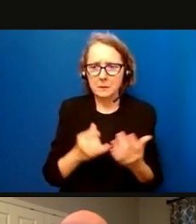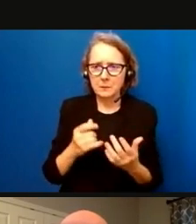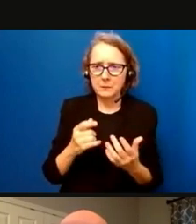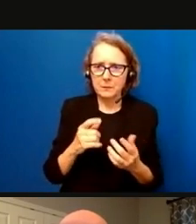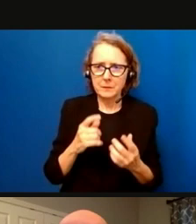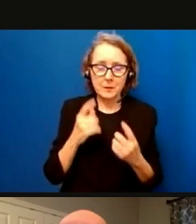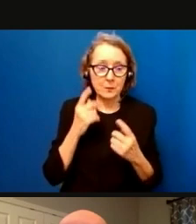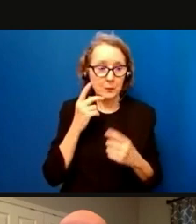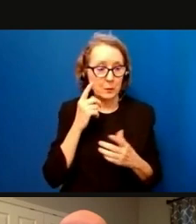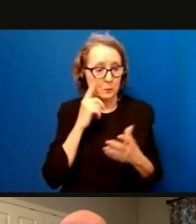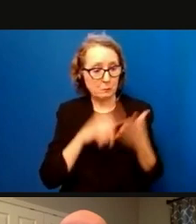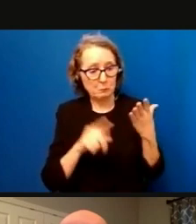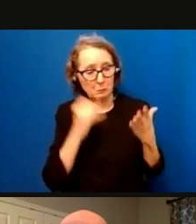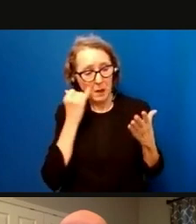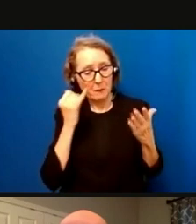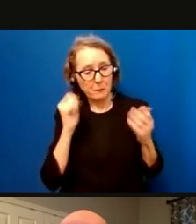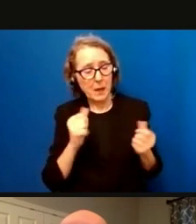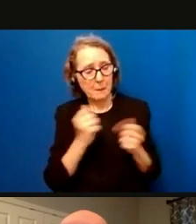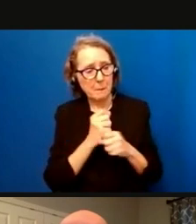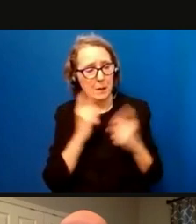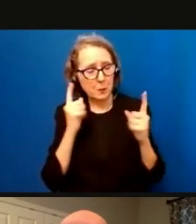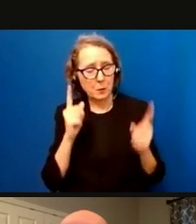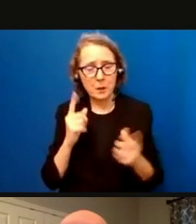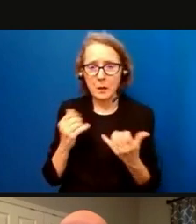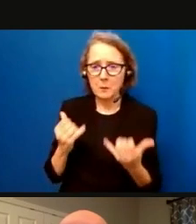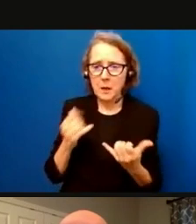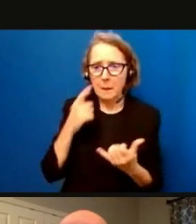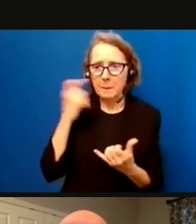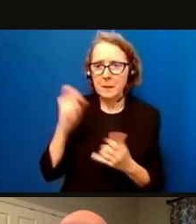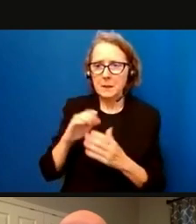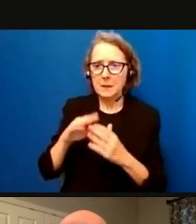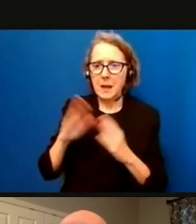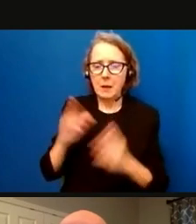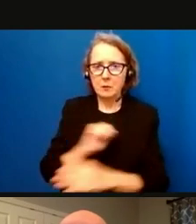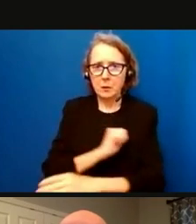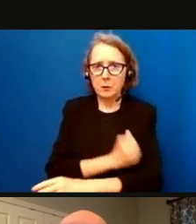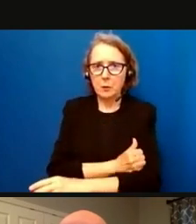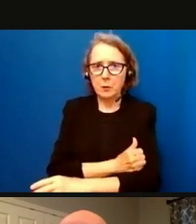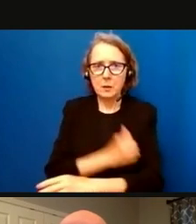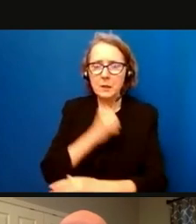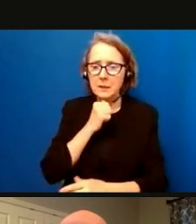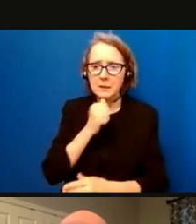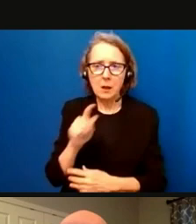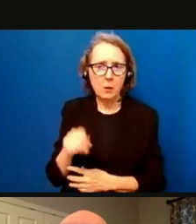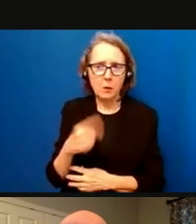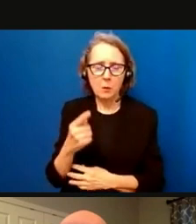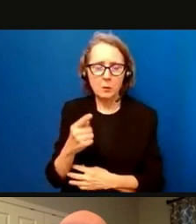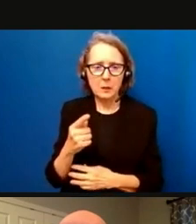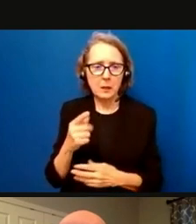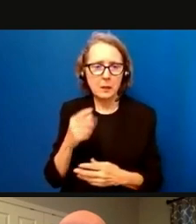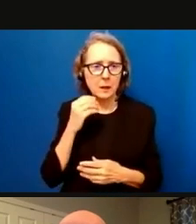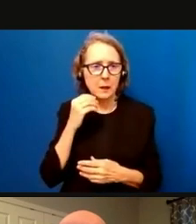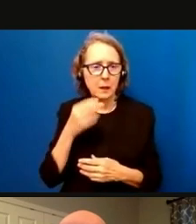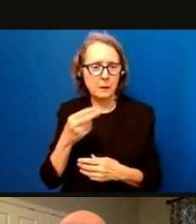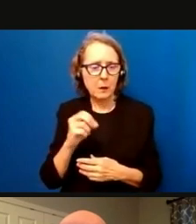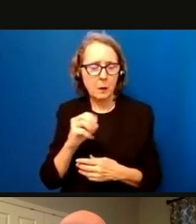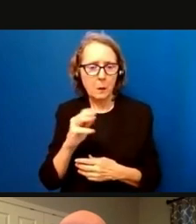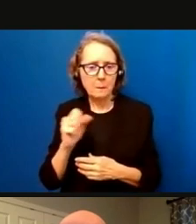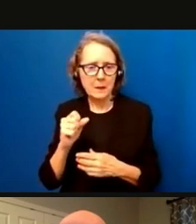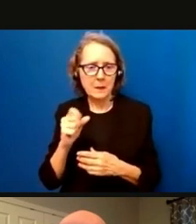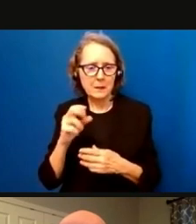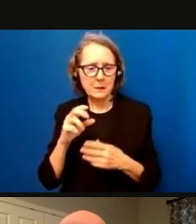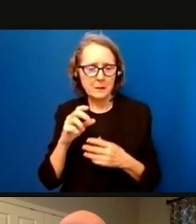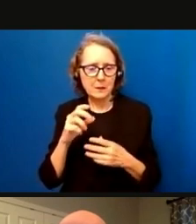work. And at this time, because the Housing Authority is also not only the Homeless Rental Assistance Program,